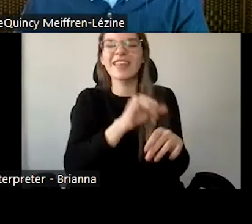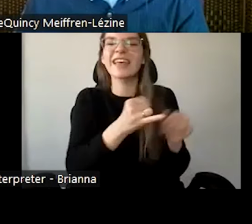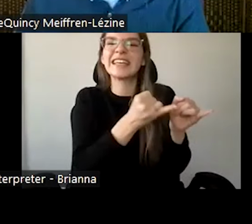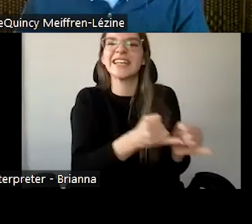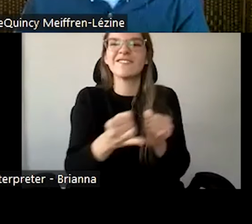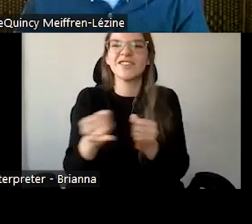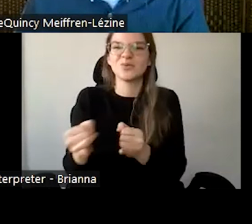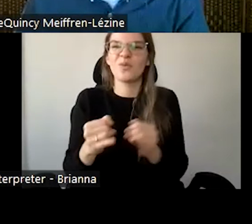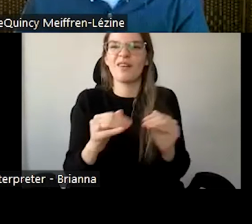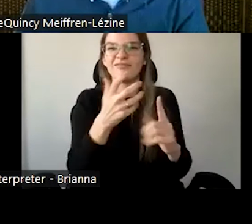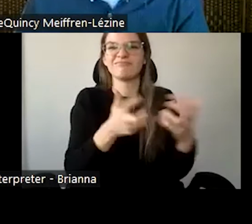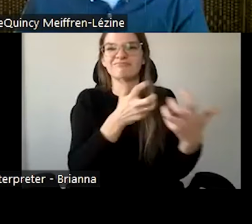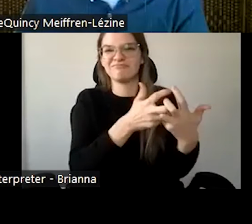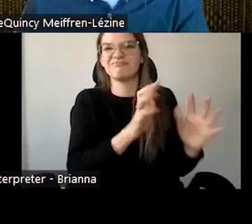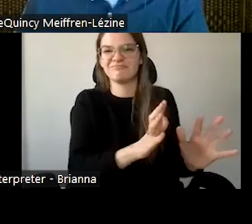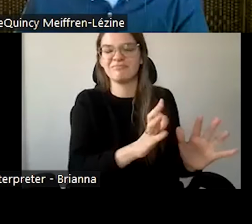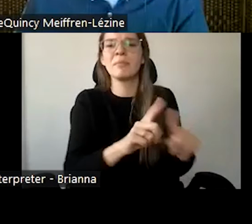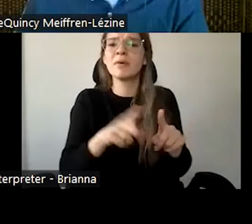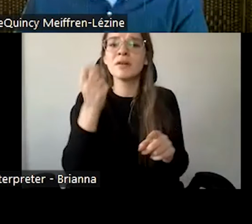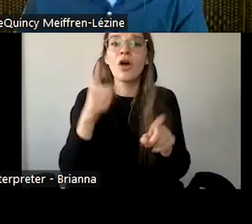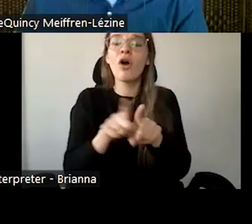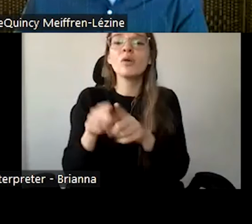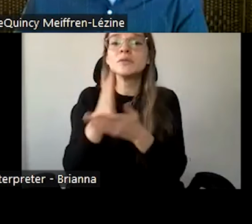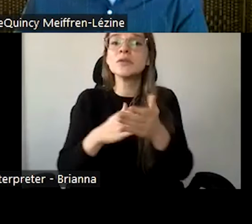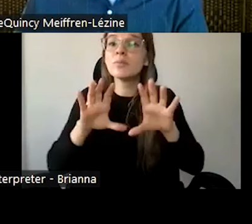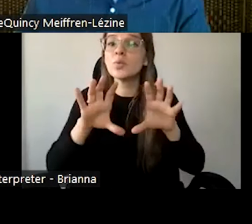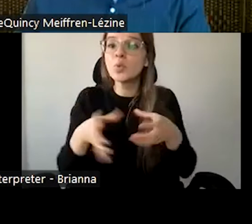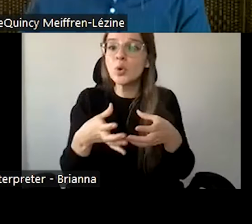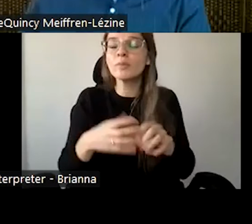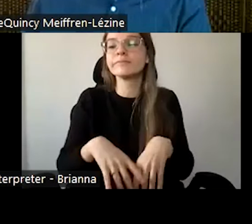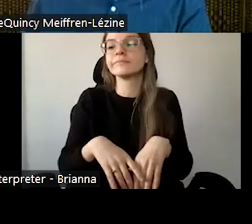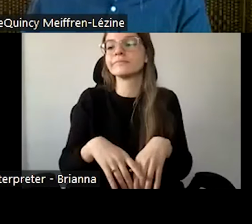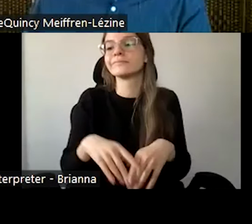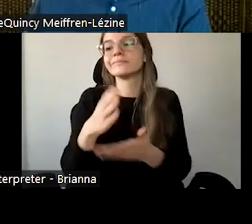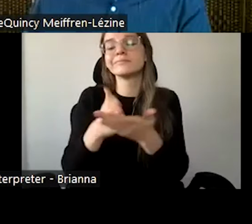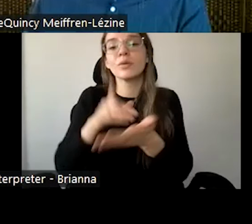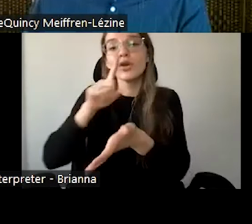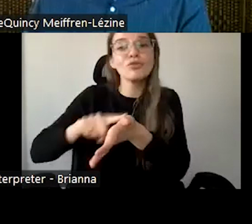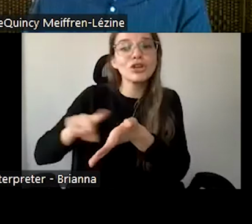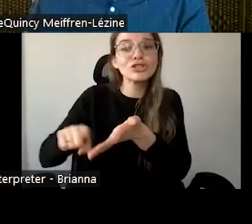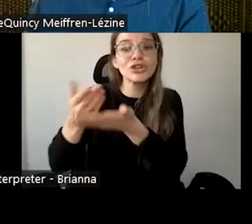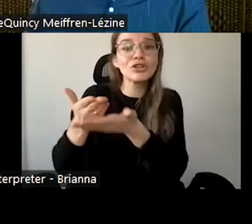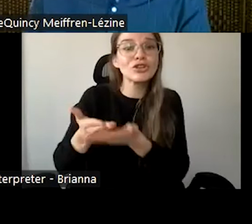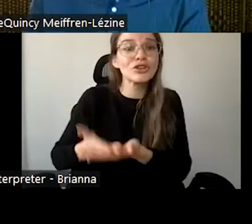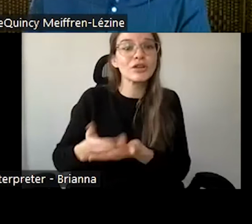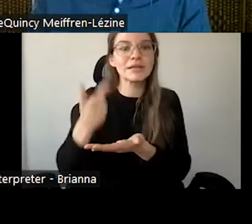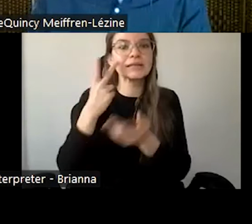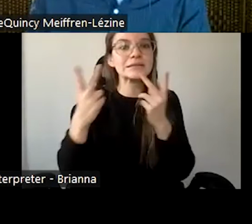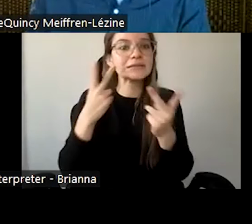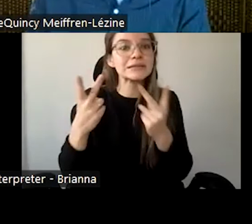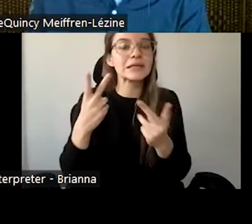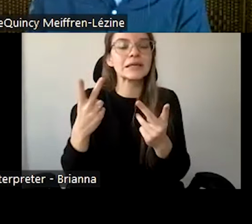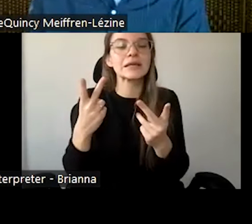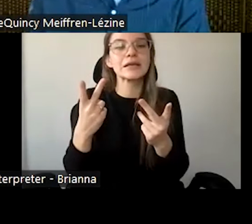level. But there are also some groups and research that has been looking